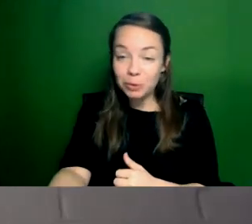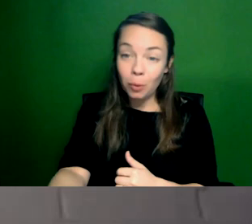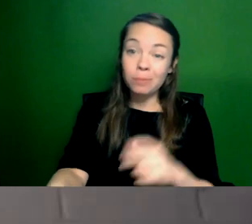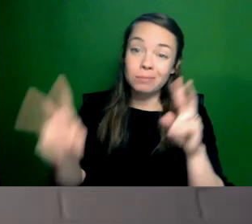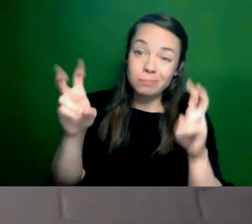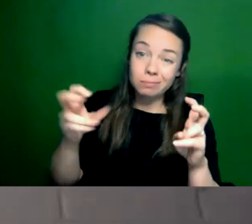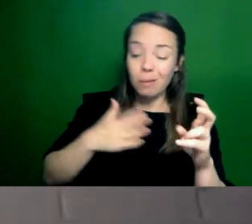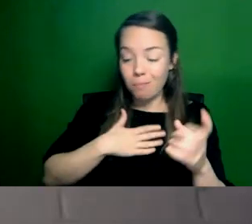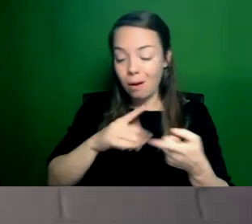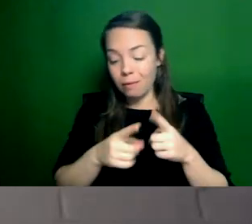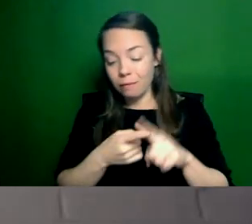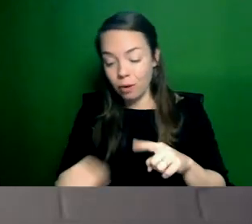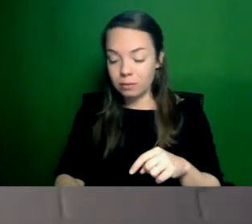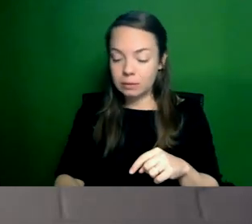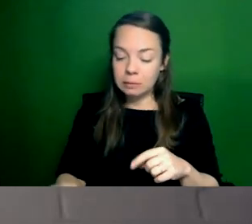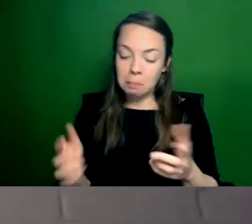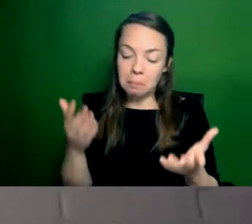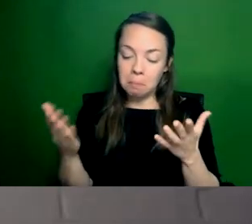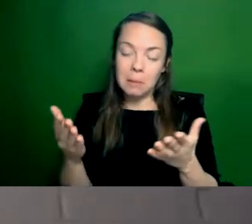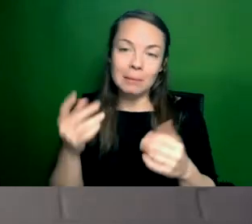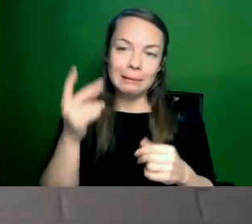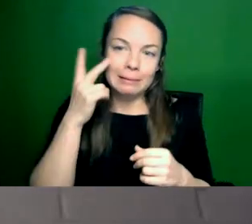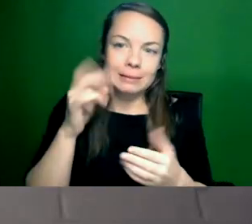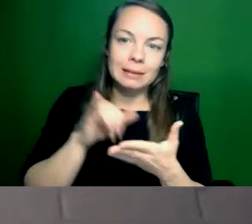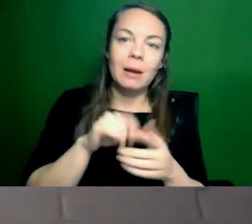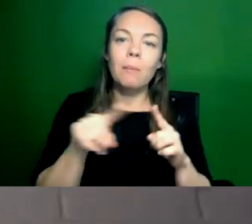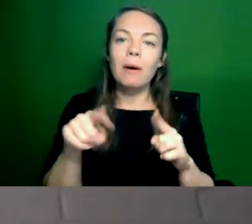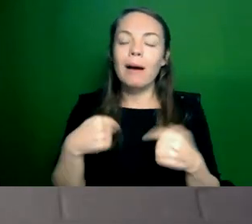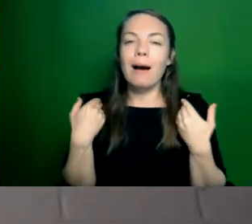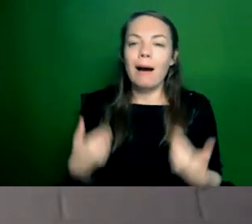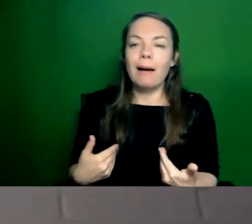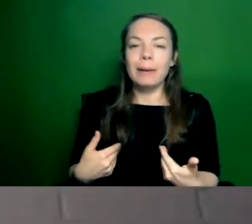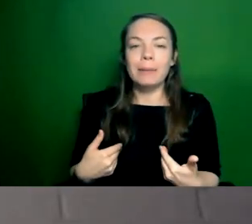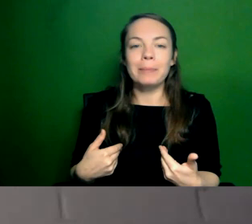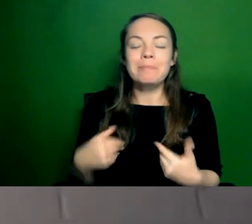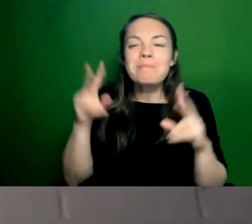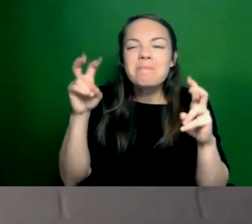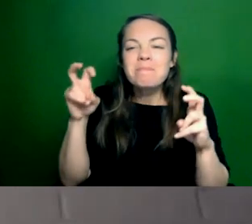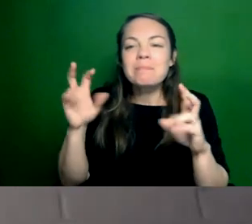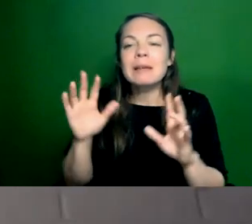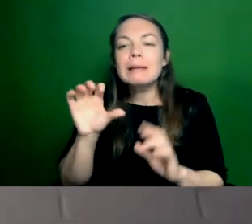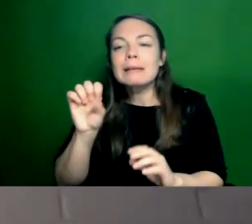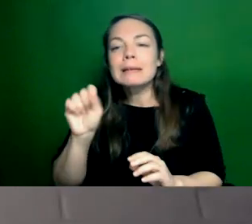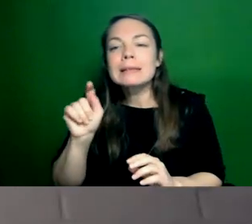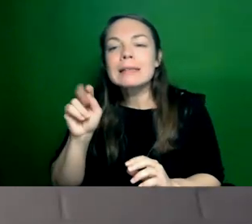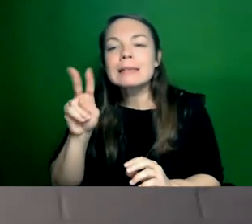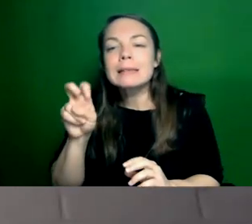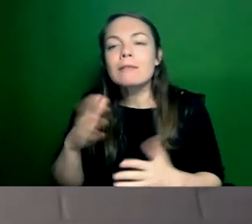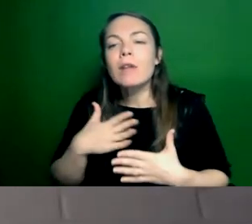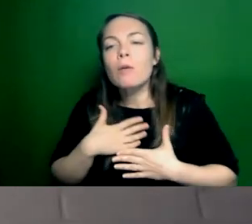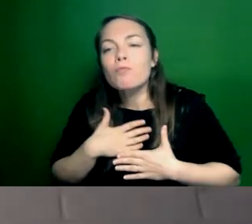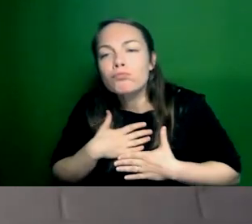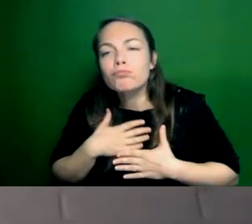who probably see this, and it's funny, but I'm the sensitive one in the bunch. And you know why I'm the sensitive one? Because I